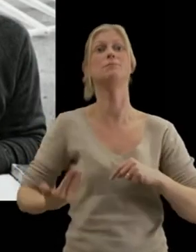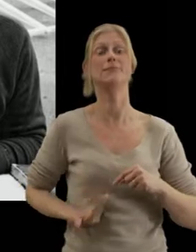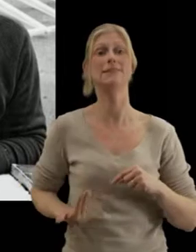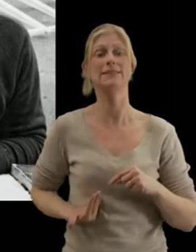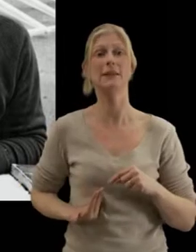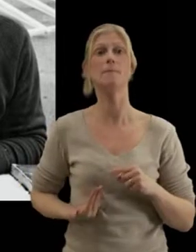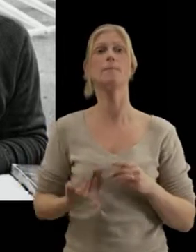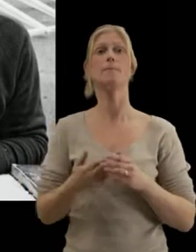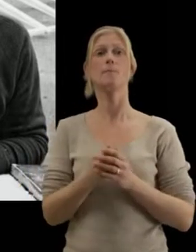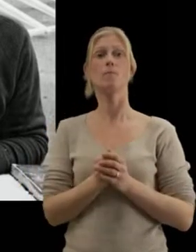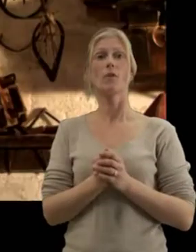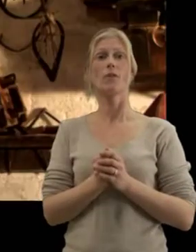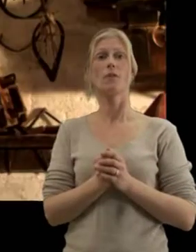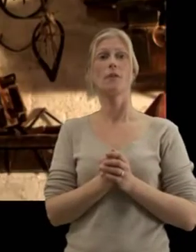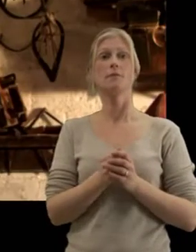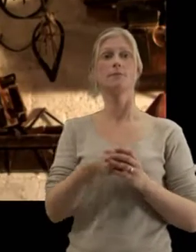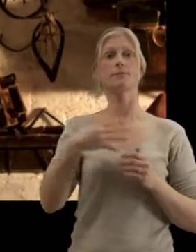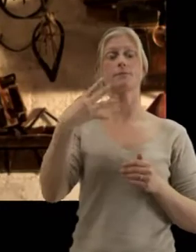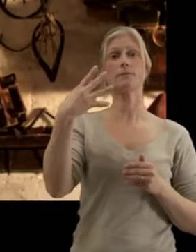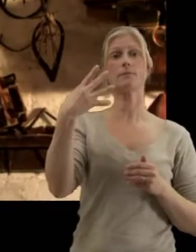over, and then in